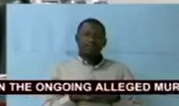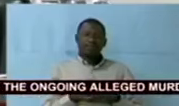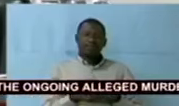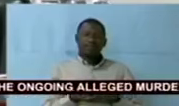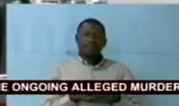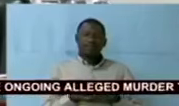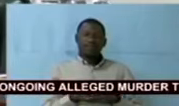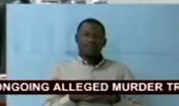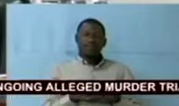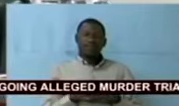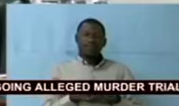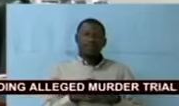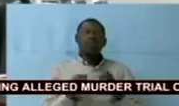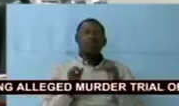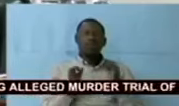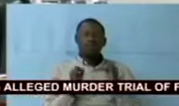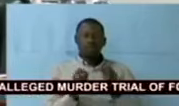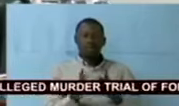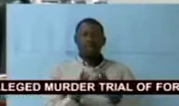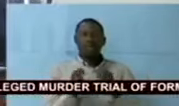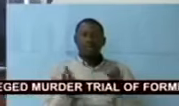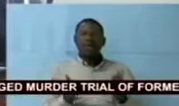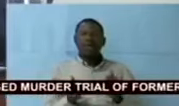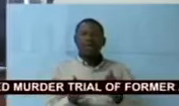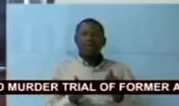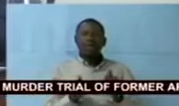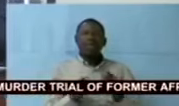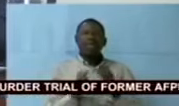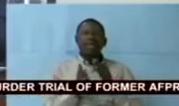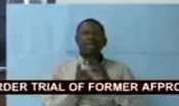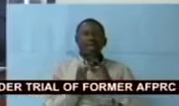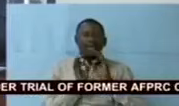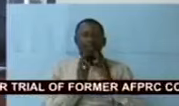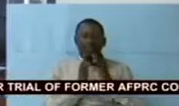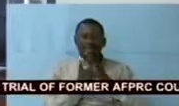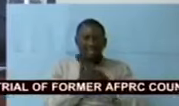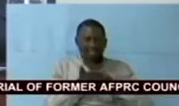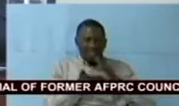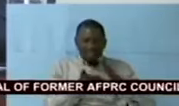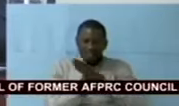Break it down into simple facts that we can understand.